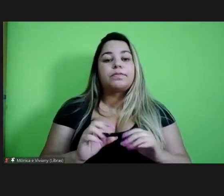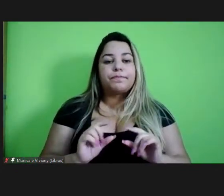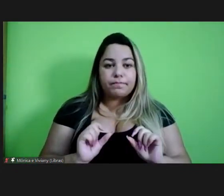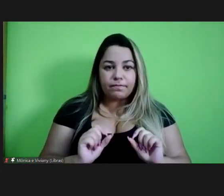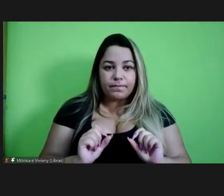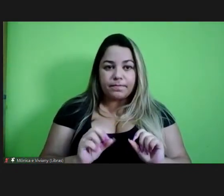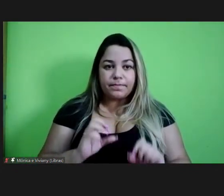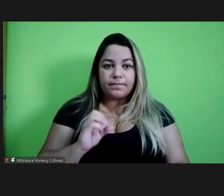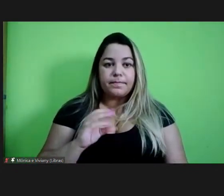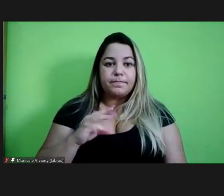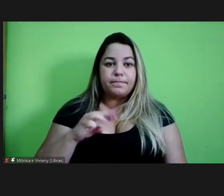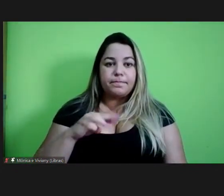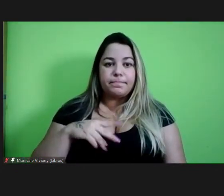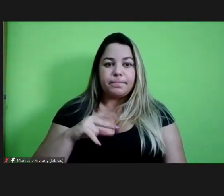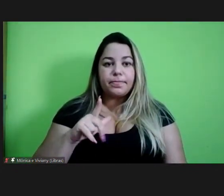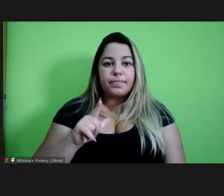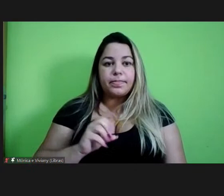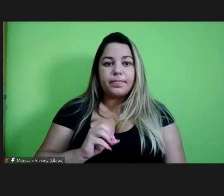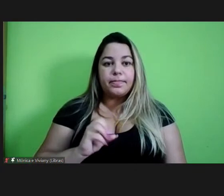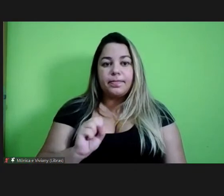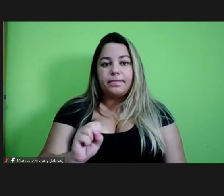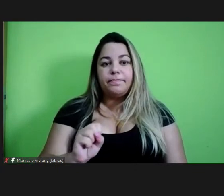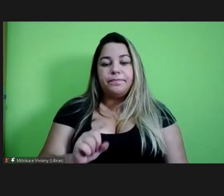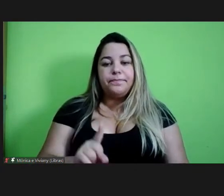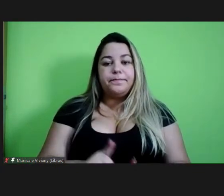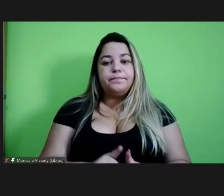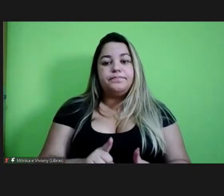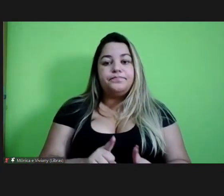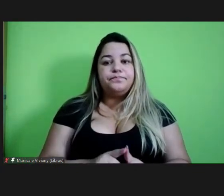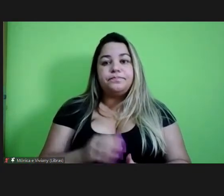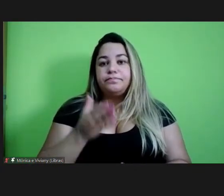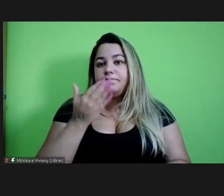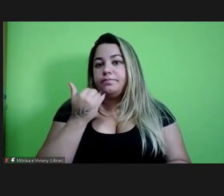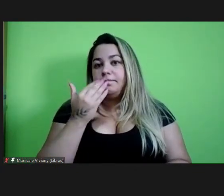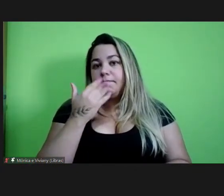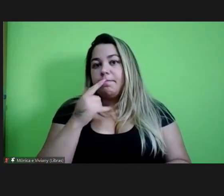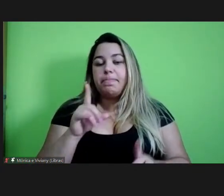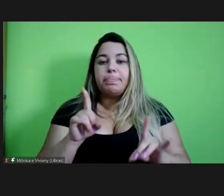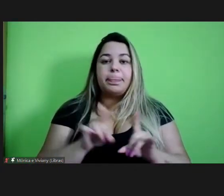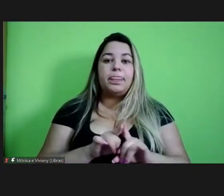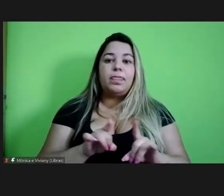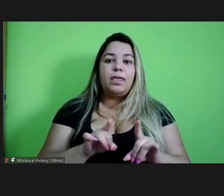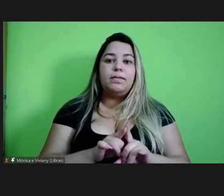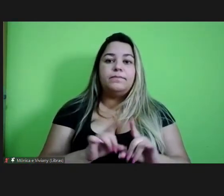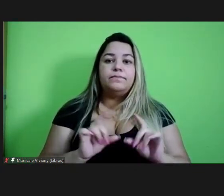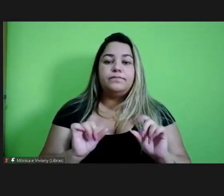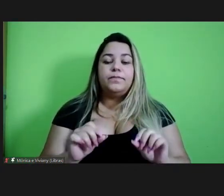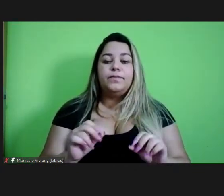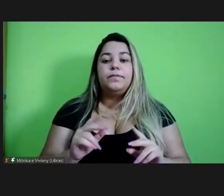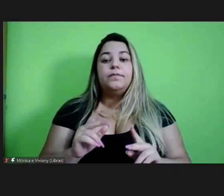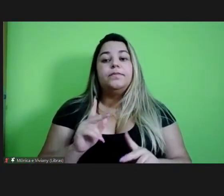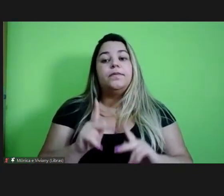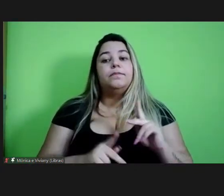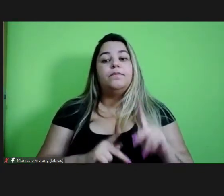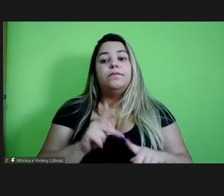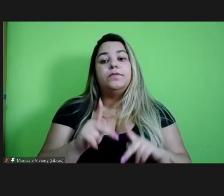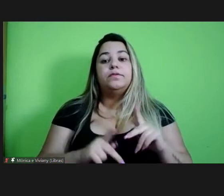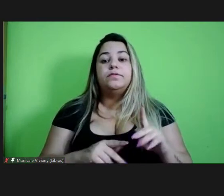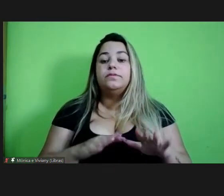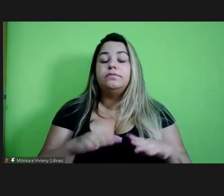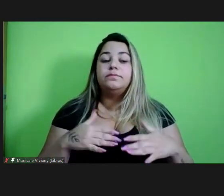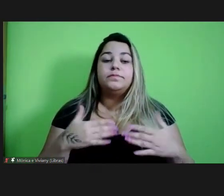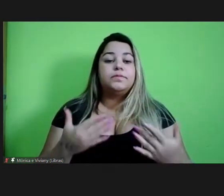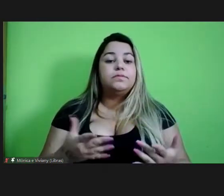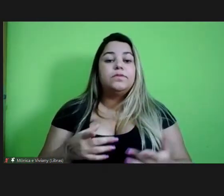of situation, complex situations, problems can be interfering in the family habits of the